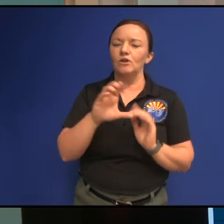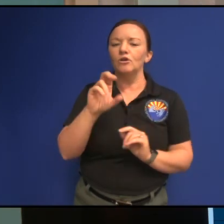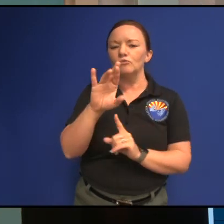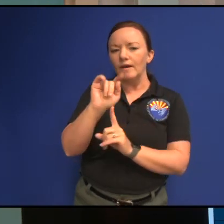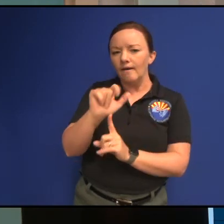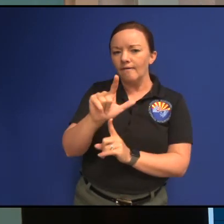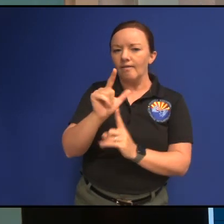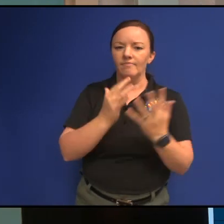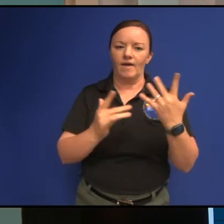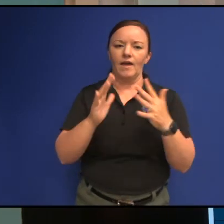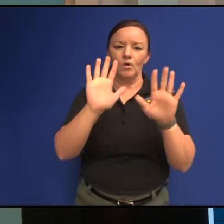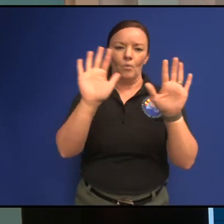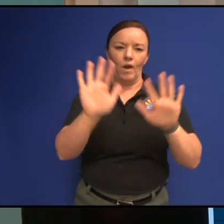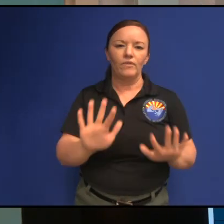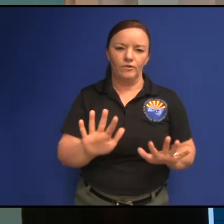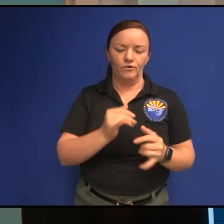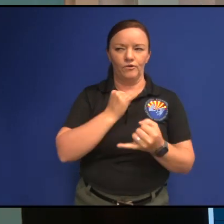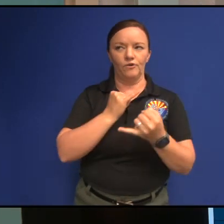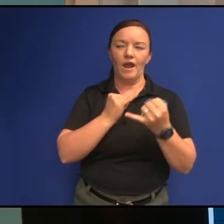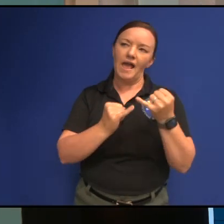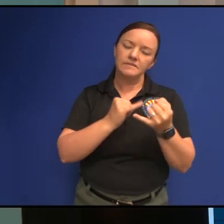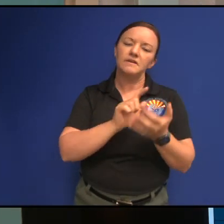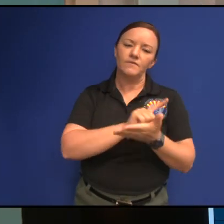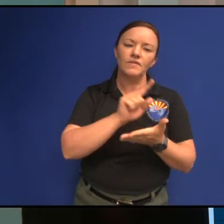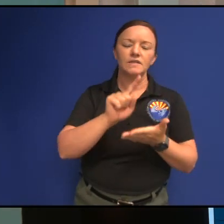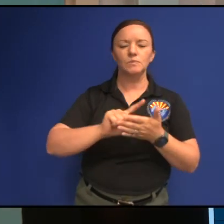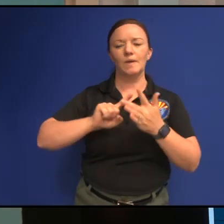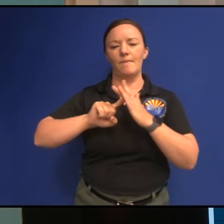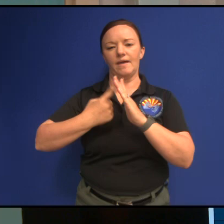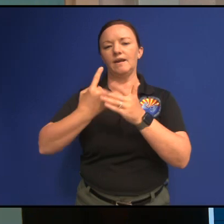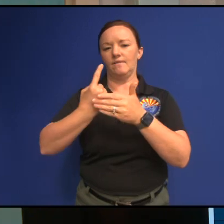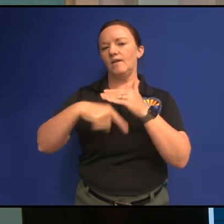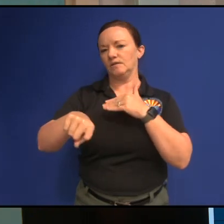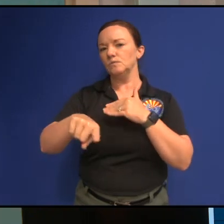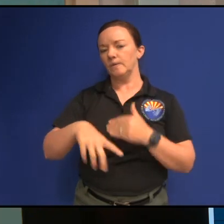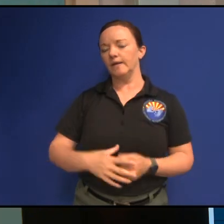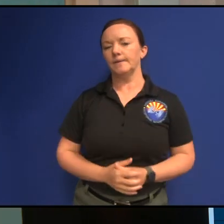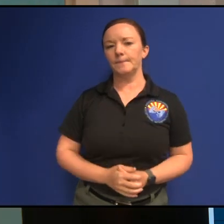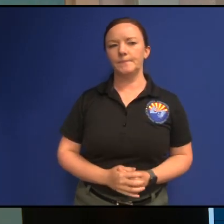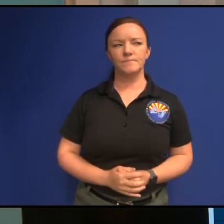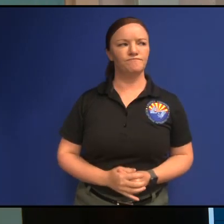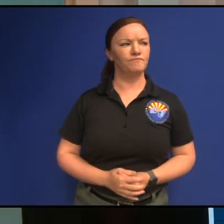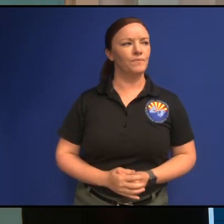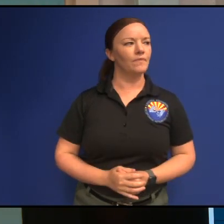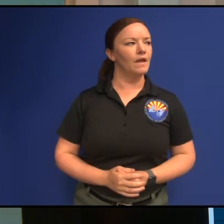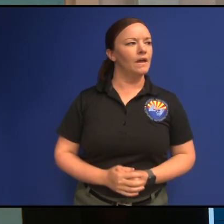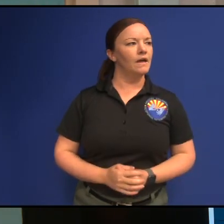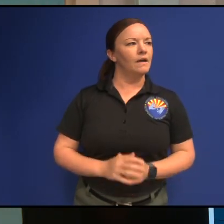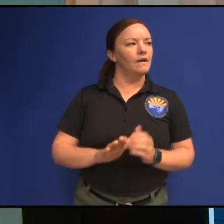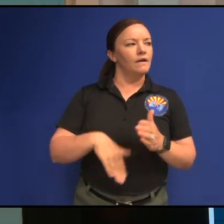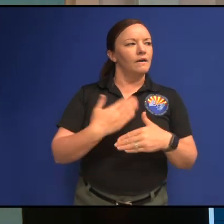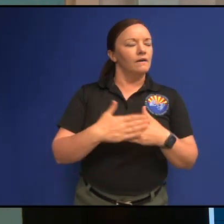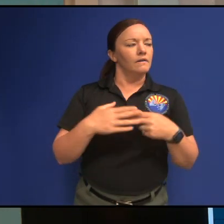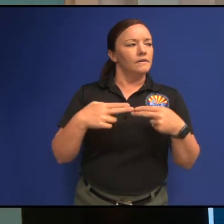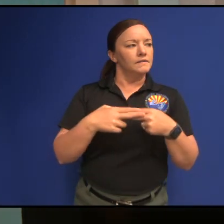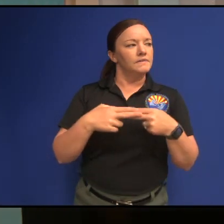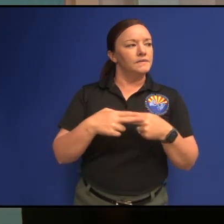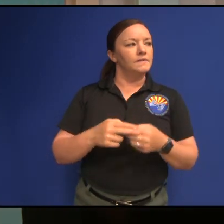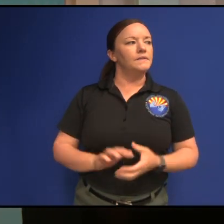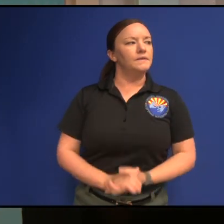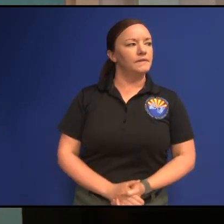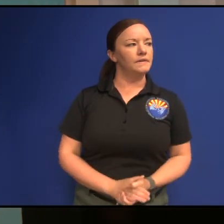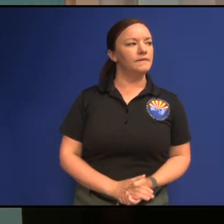weather end of this week into going into next week. So let's go to our next slide.